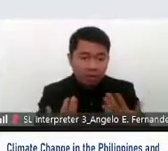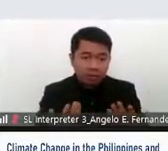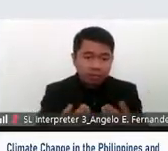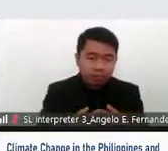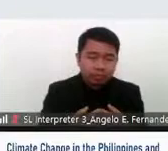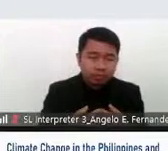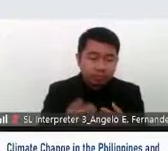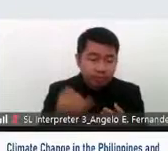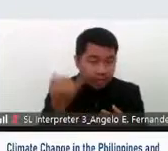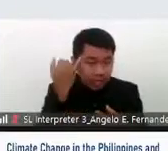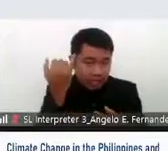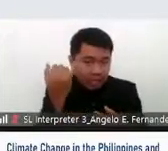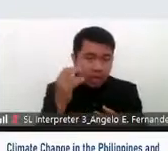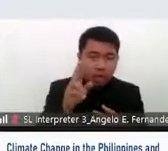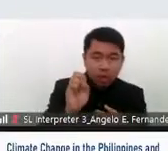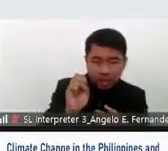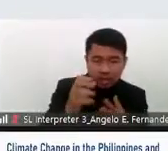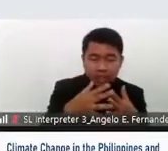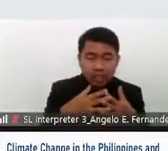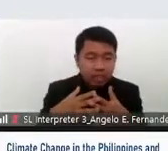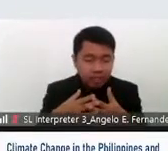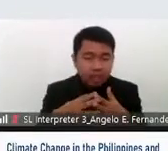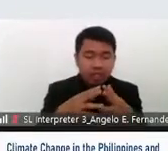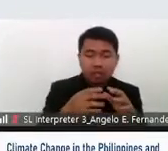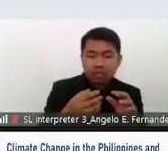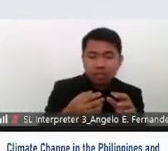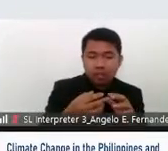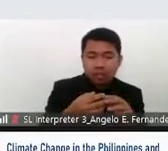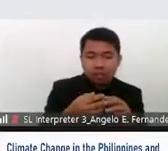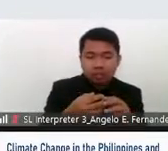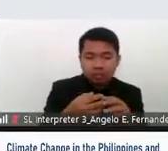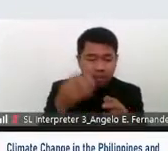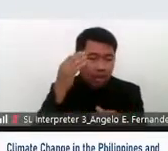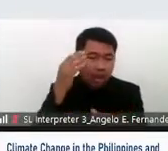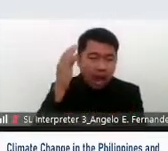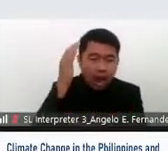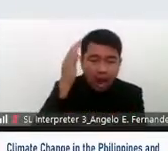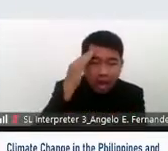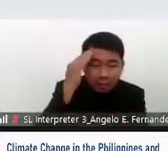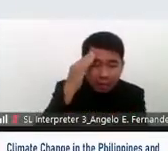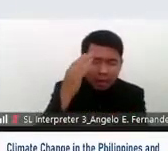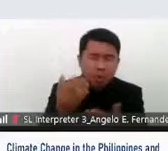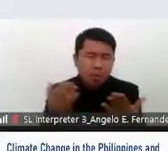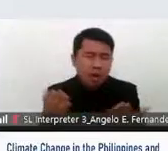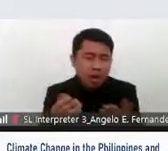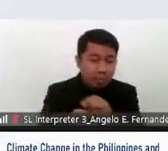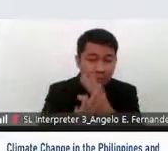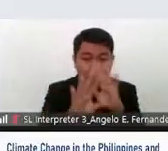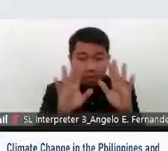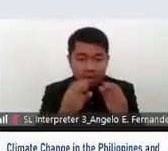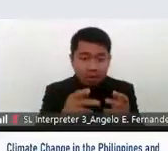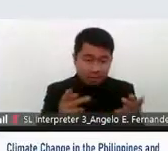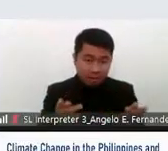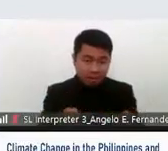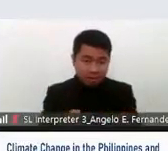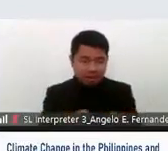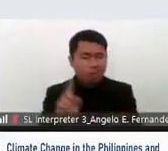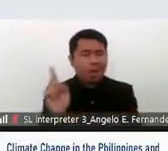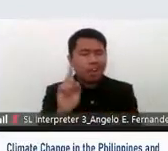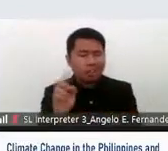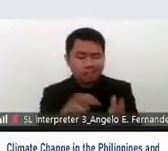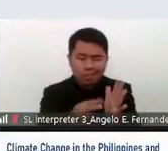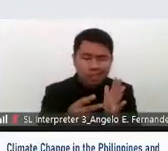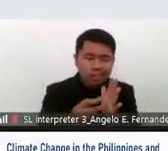Geological Survey recommends identifying bright spots to consider what communities and individuals can do, like planting mangroves